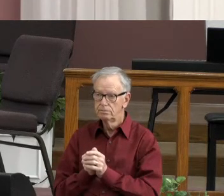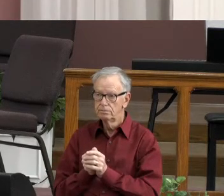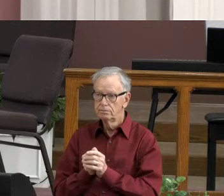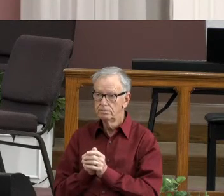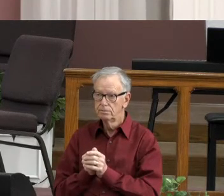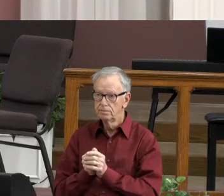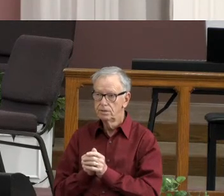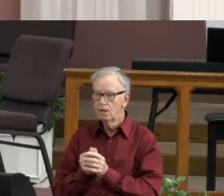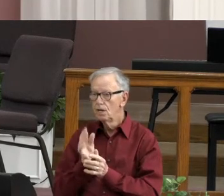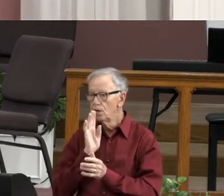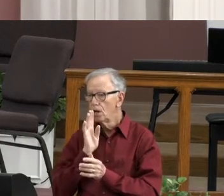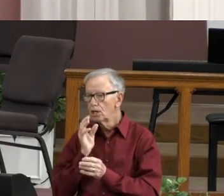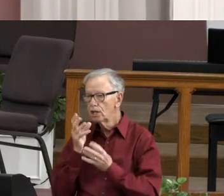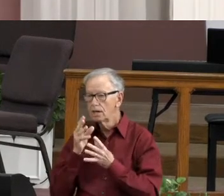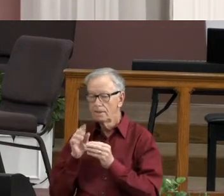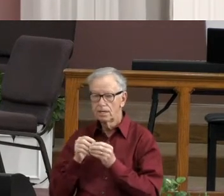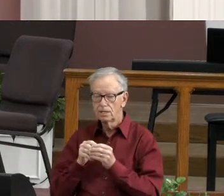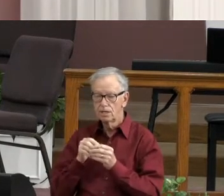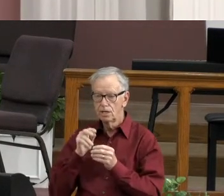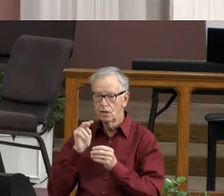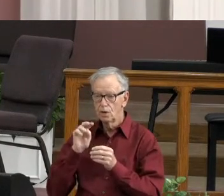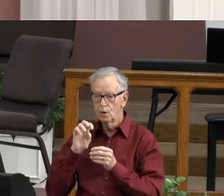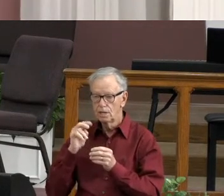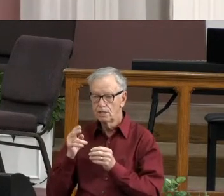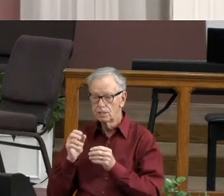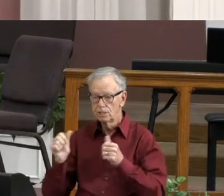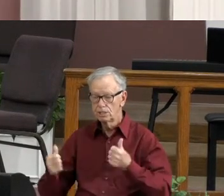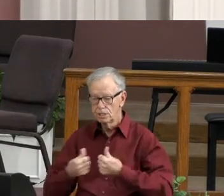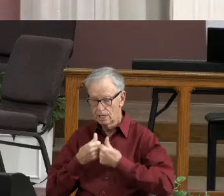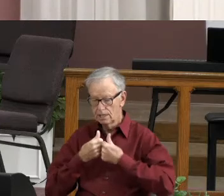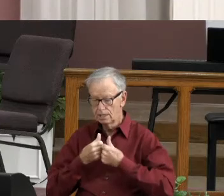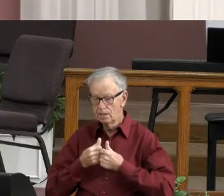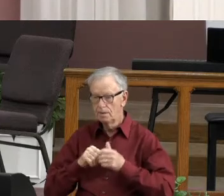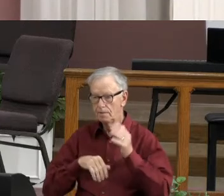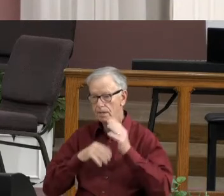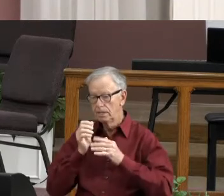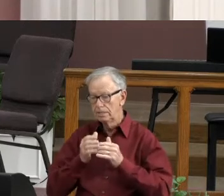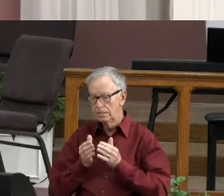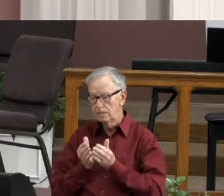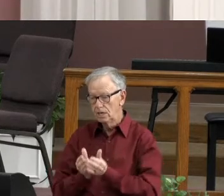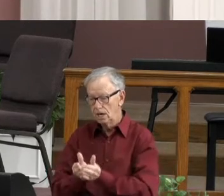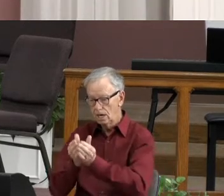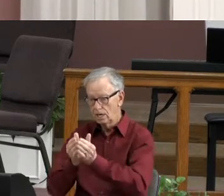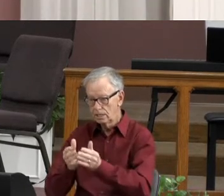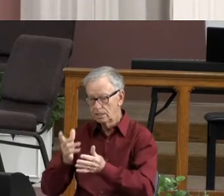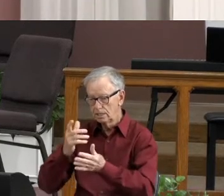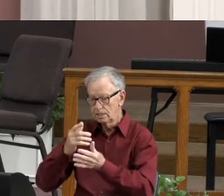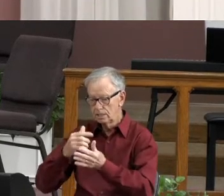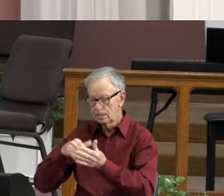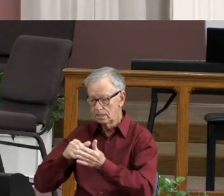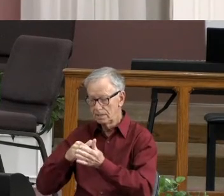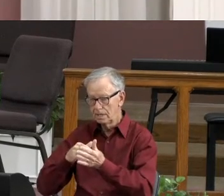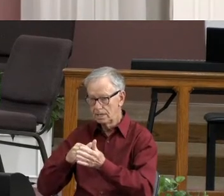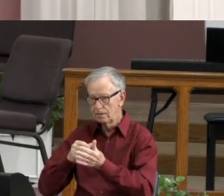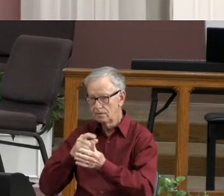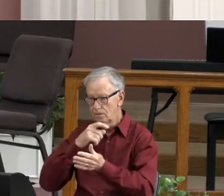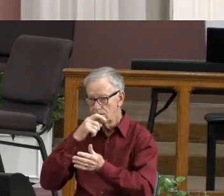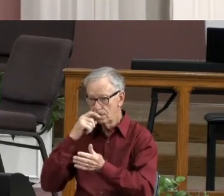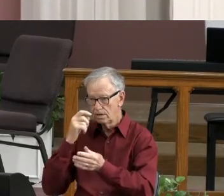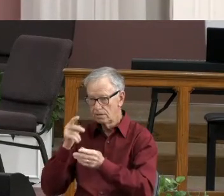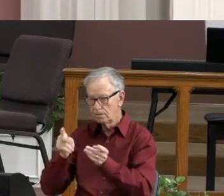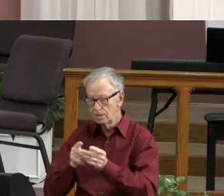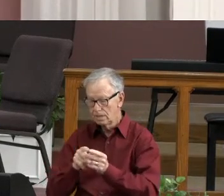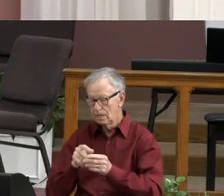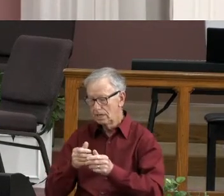You know, we talk a lot about Noah's challenge of having to build an ark in the middle of a desert when everybody's laughing at him,